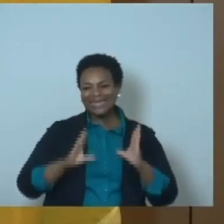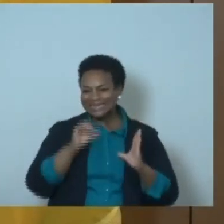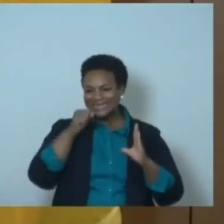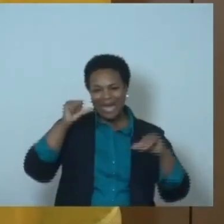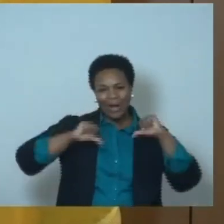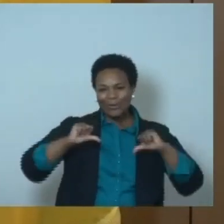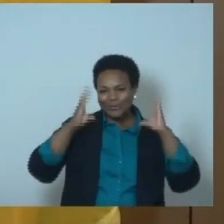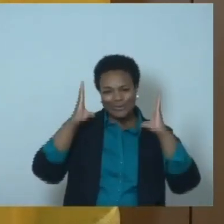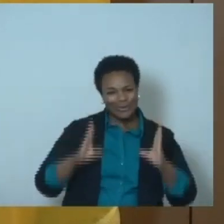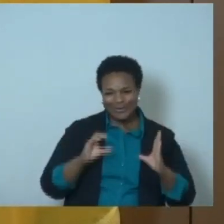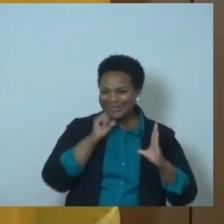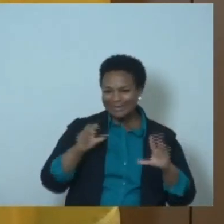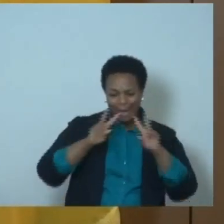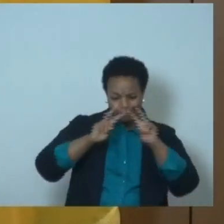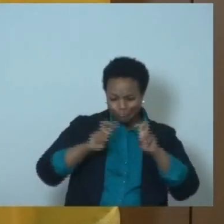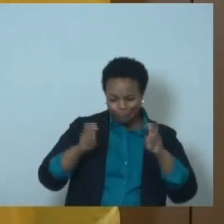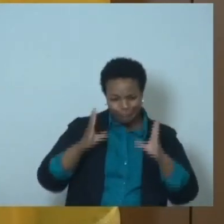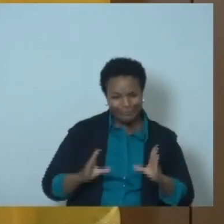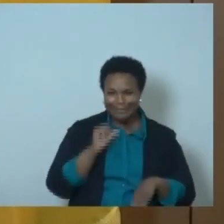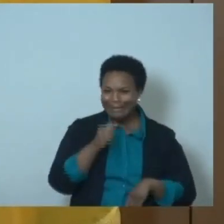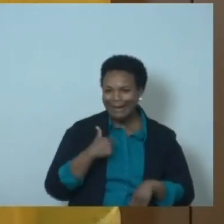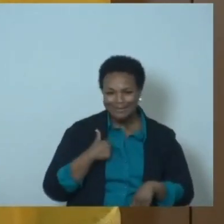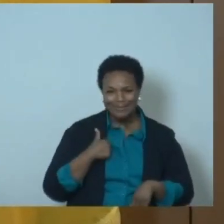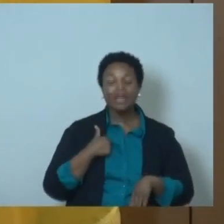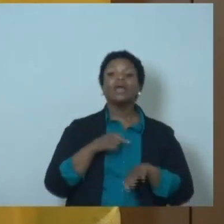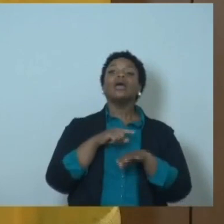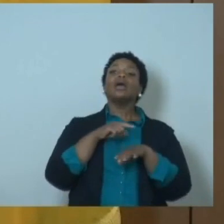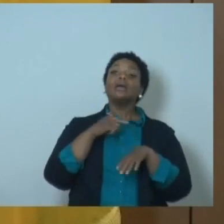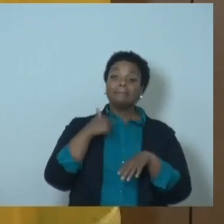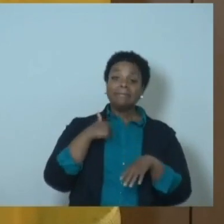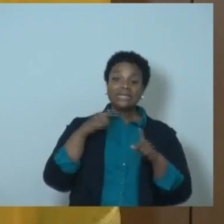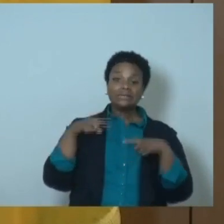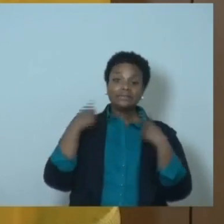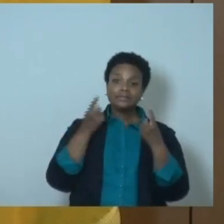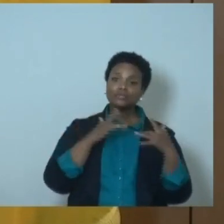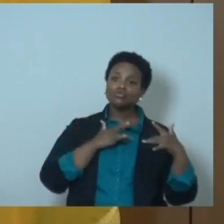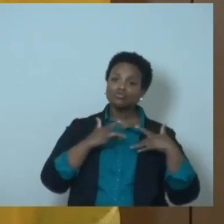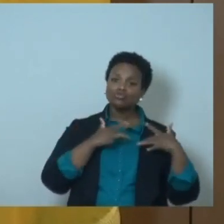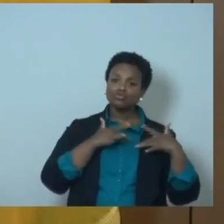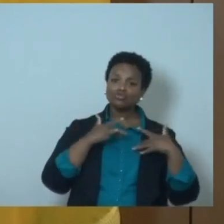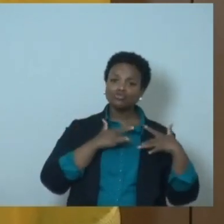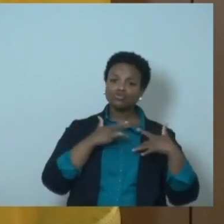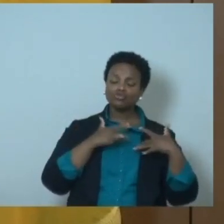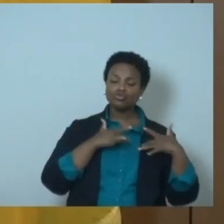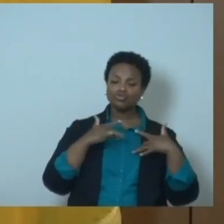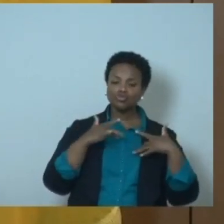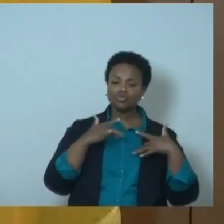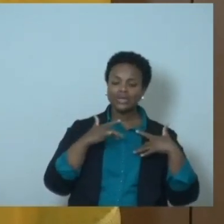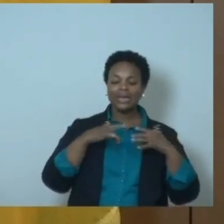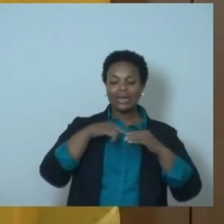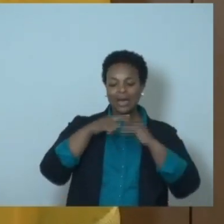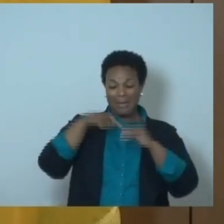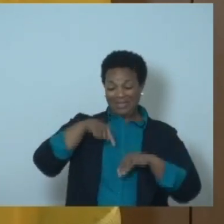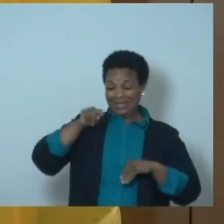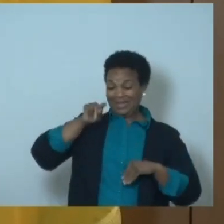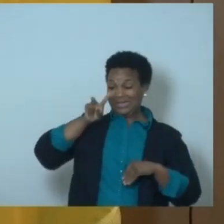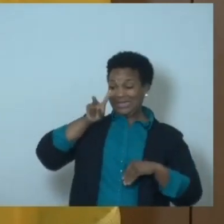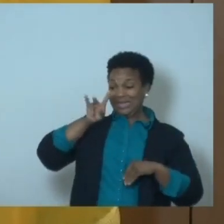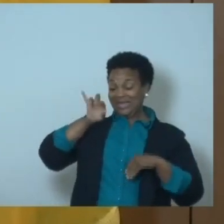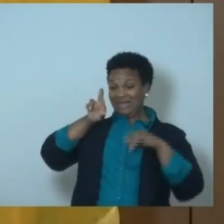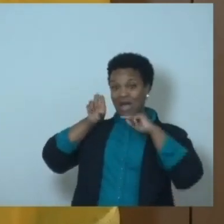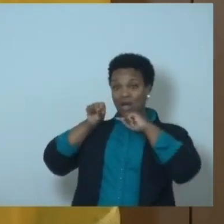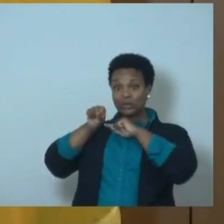researcher. I was very concerned about the potential for this virus to have a